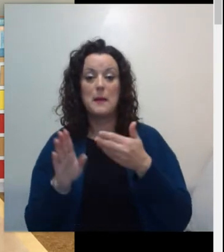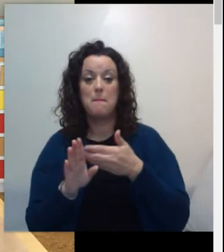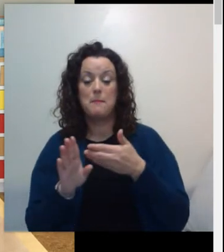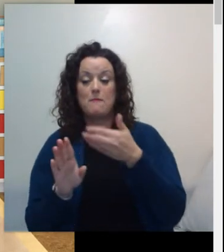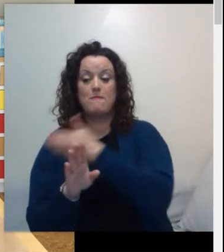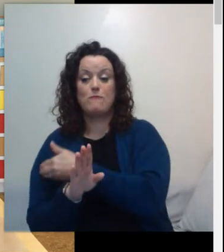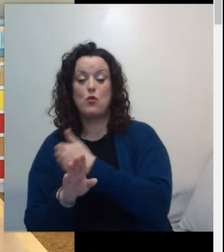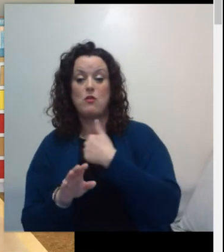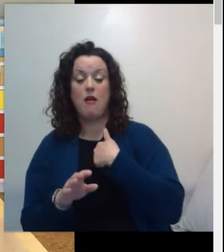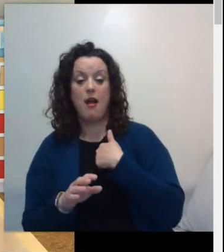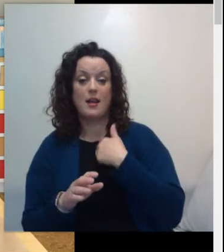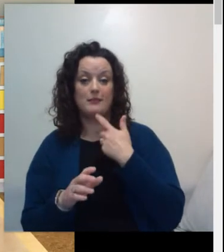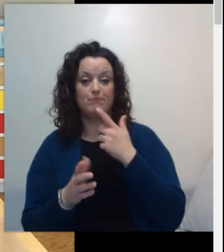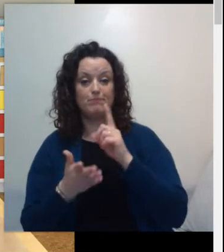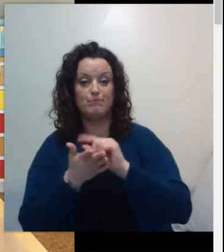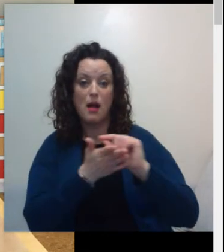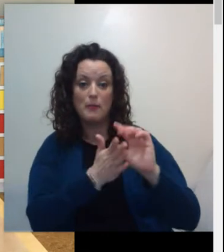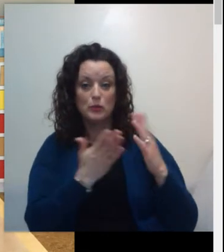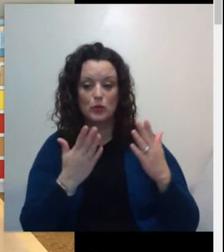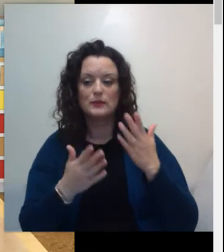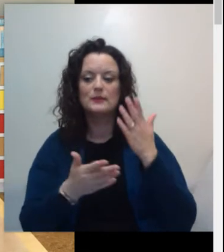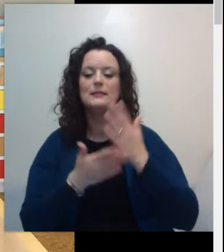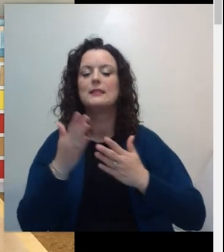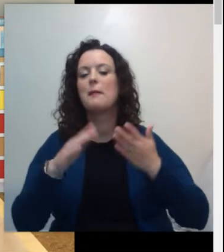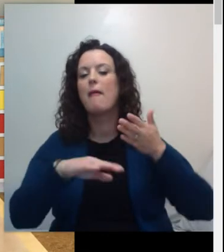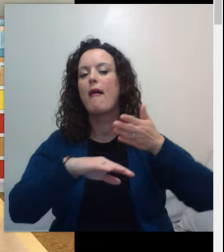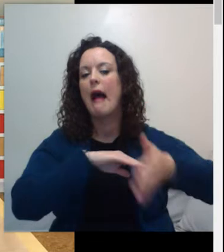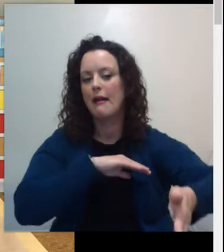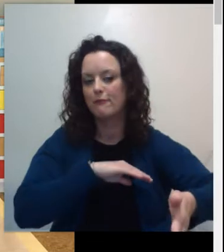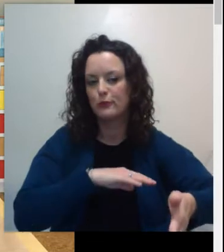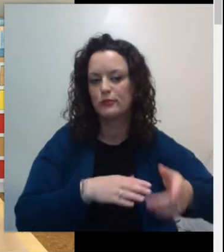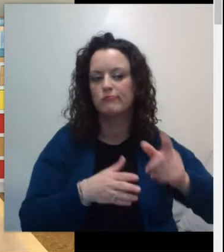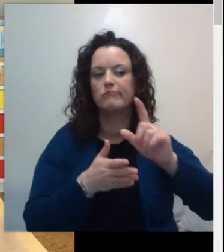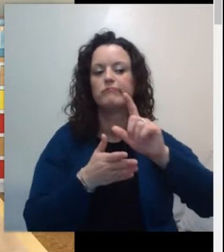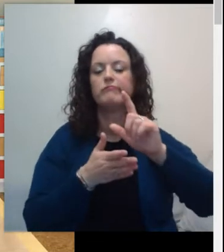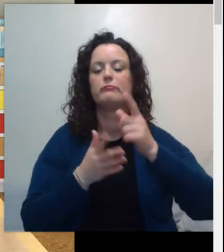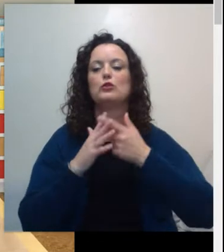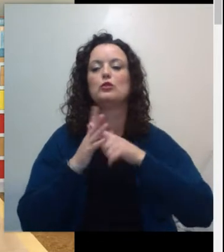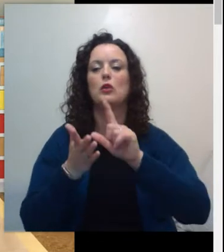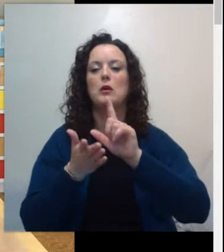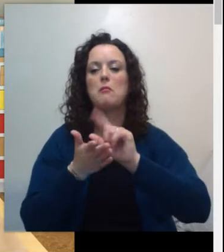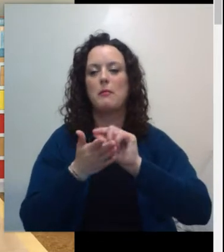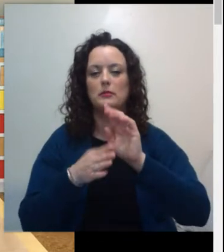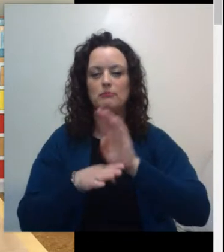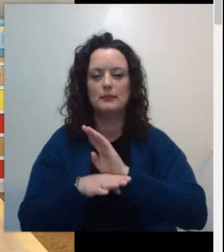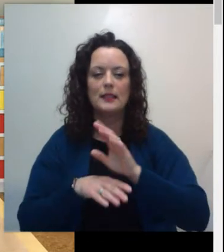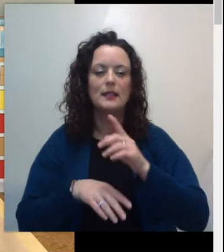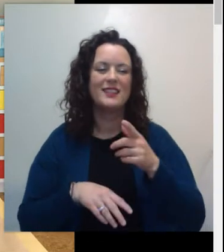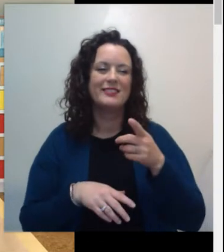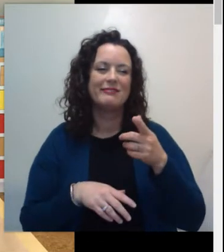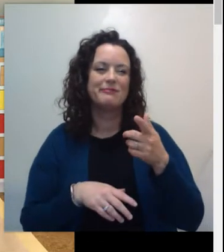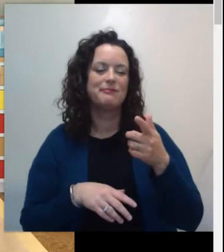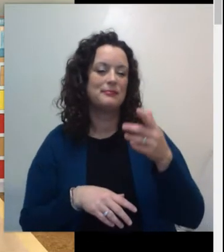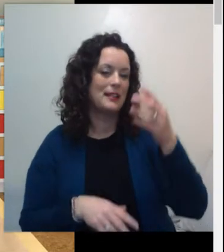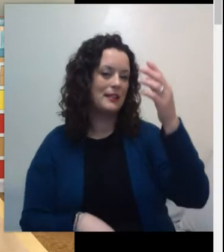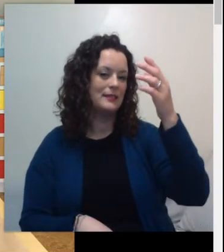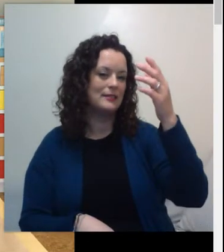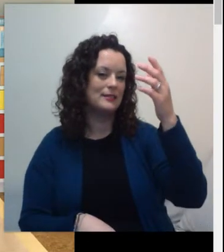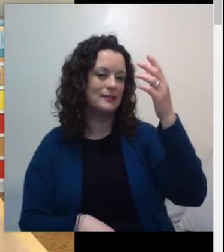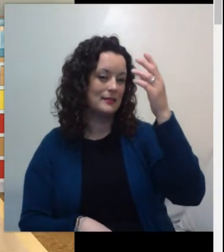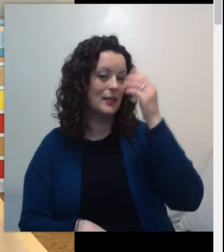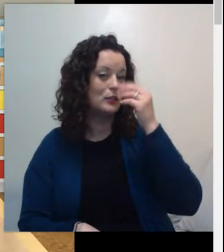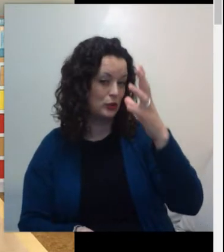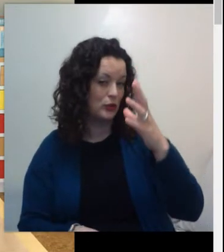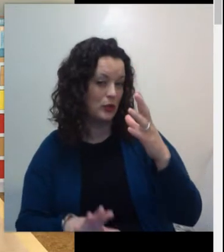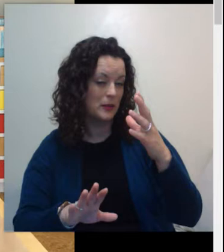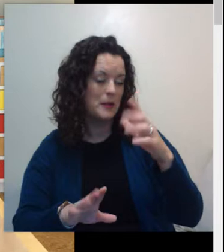just didn't work. So I tell you what I'm going to do. I don't think I've told anyone about this book. I'll let you see if you can play